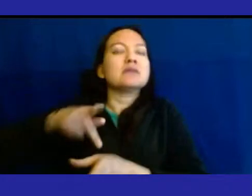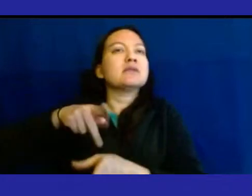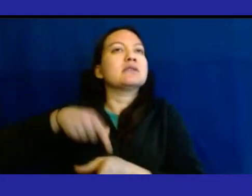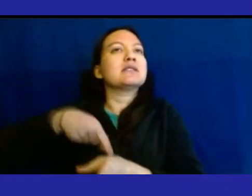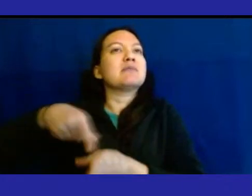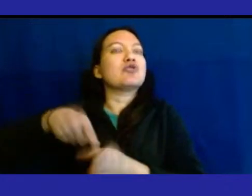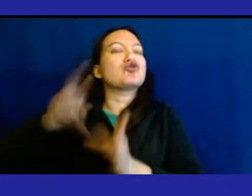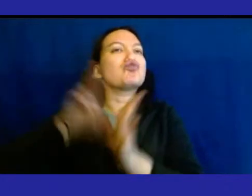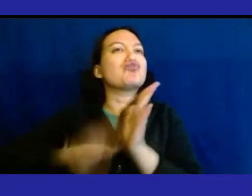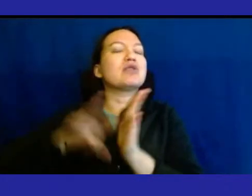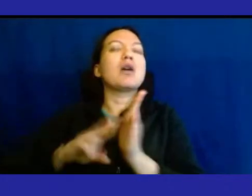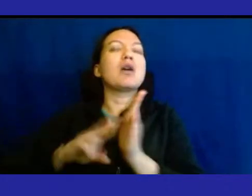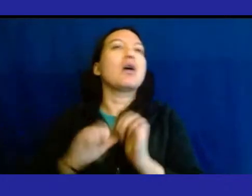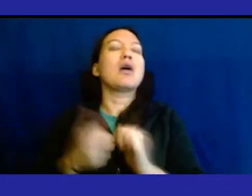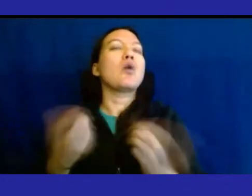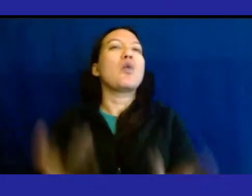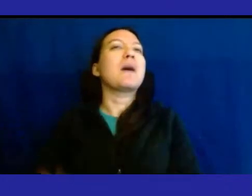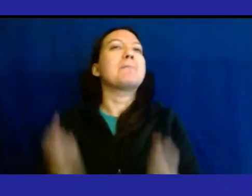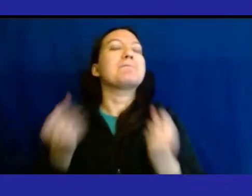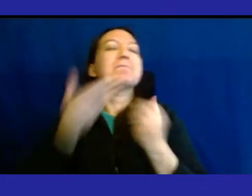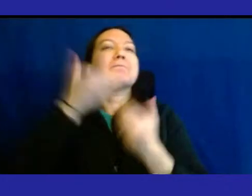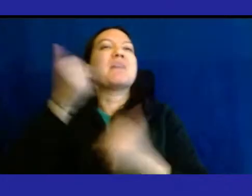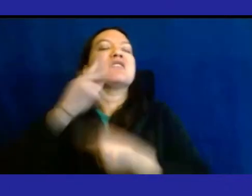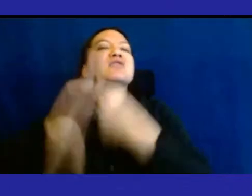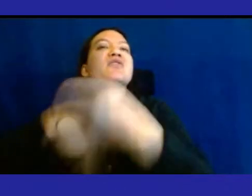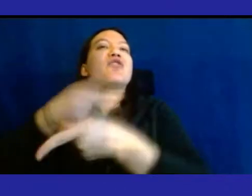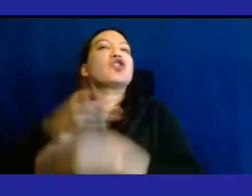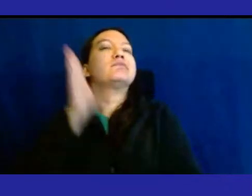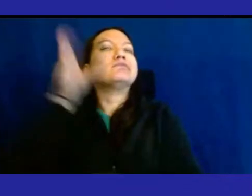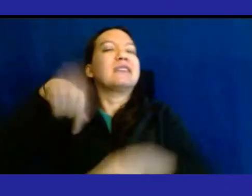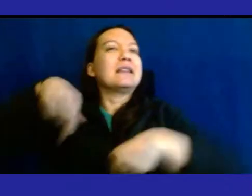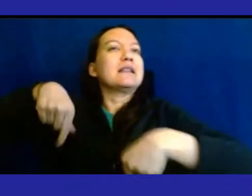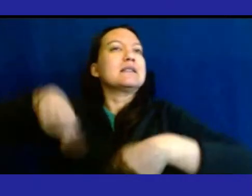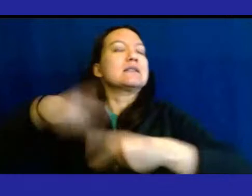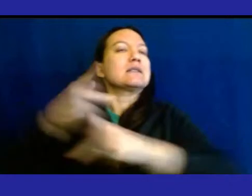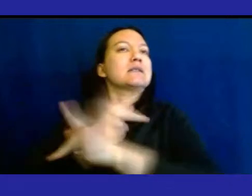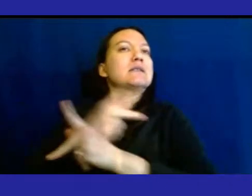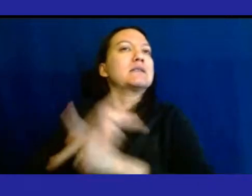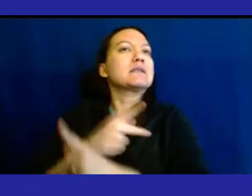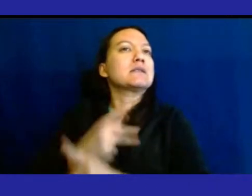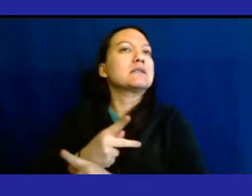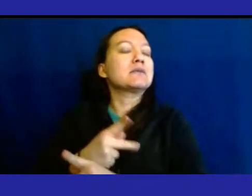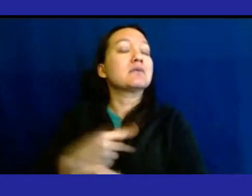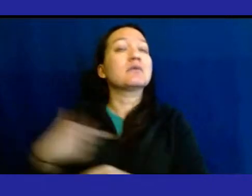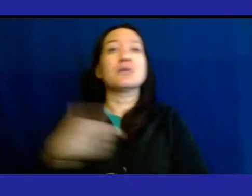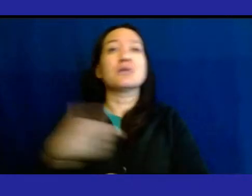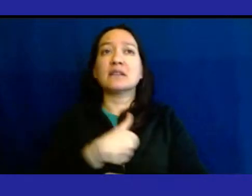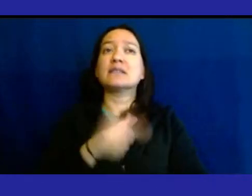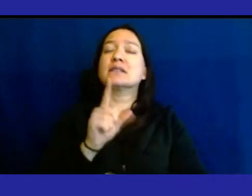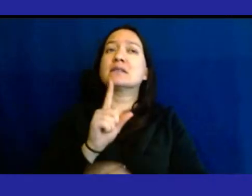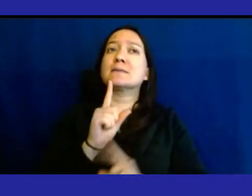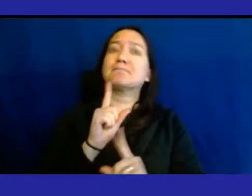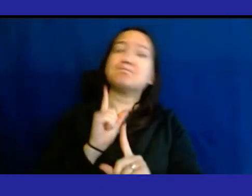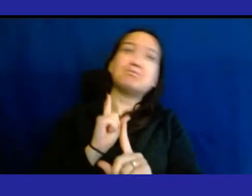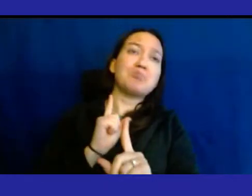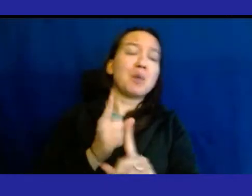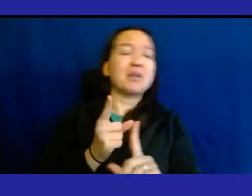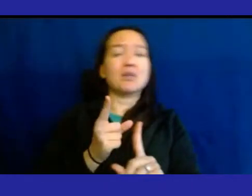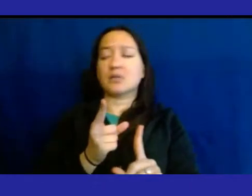what's the best version of the future algorithm. But for our intents and purposes, there is sort of